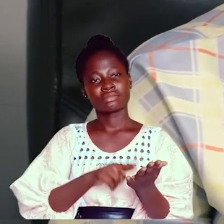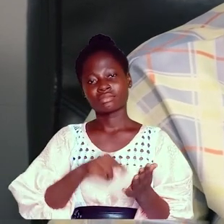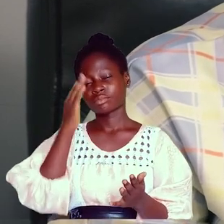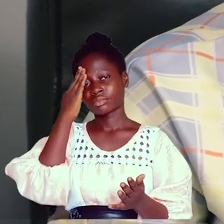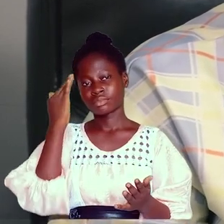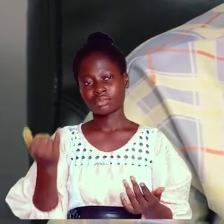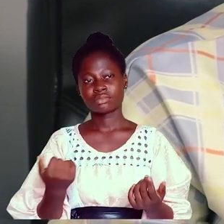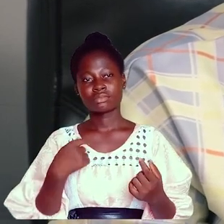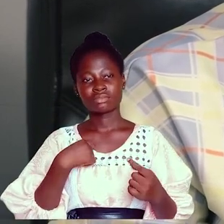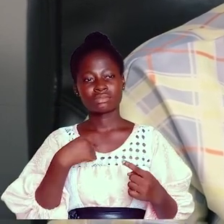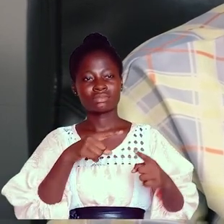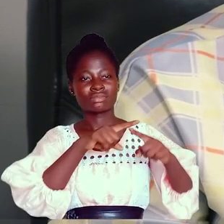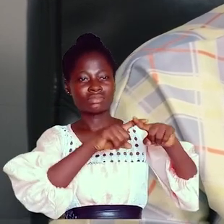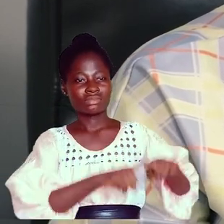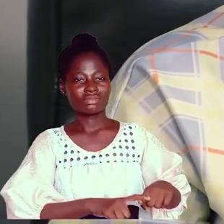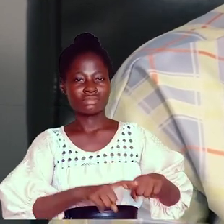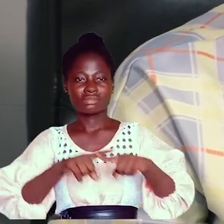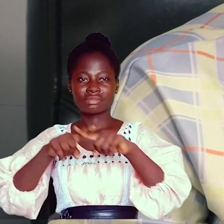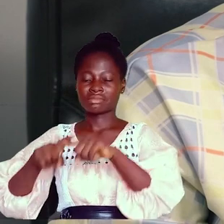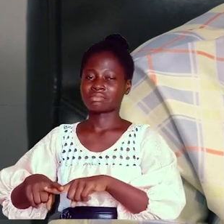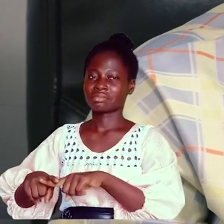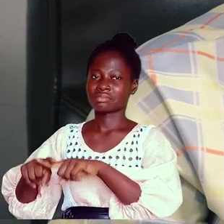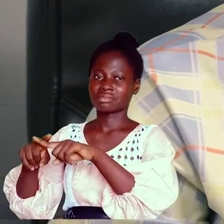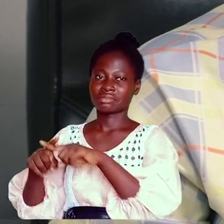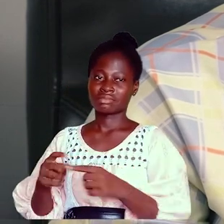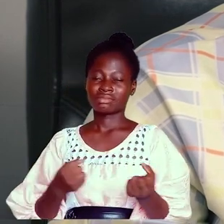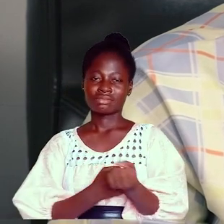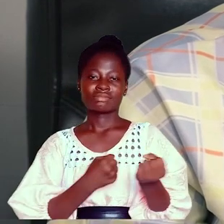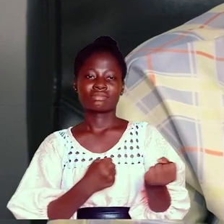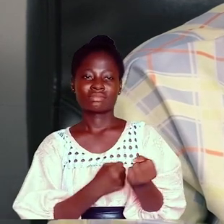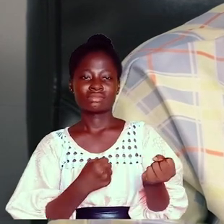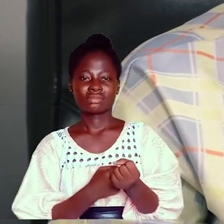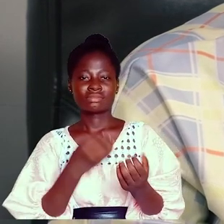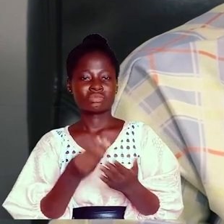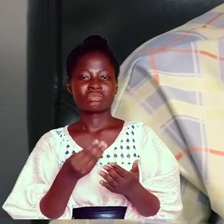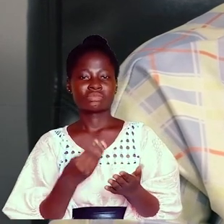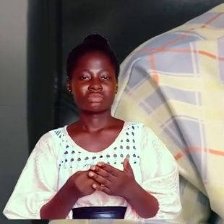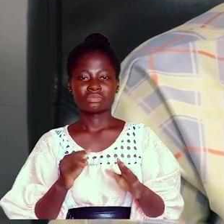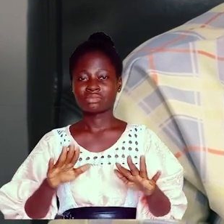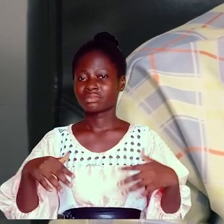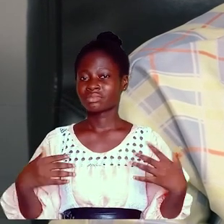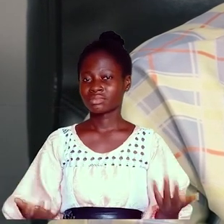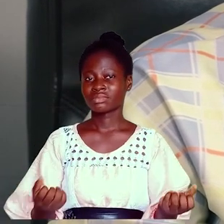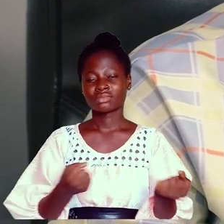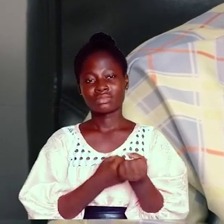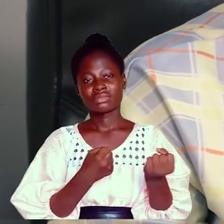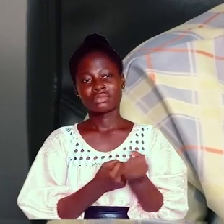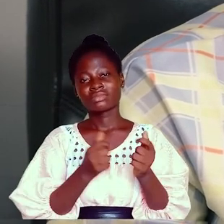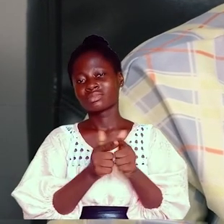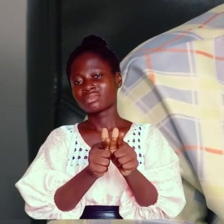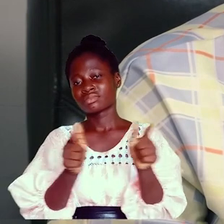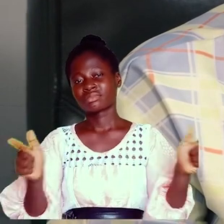the dependence on some others for economic support or for support in